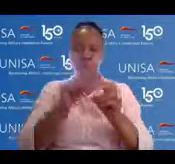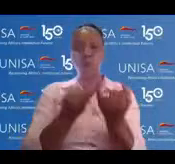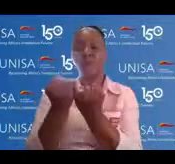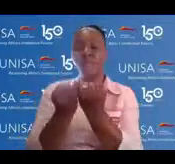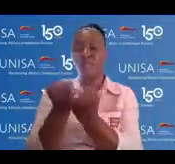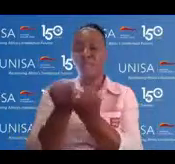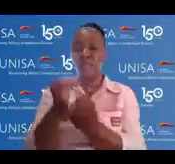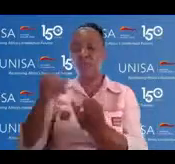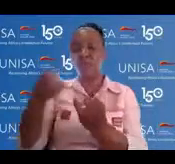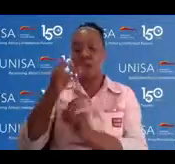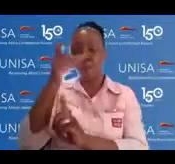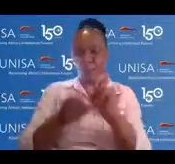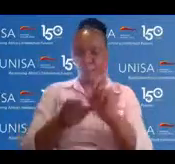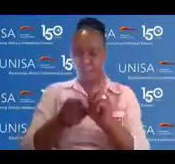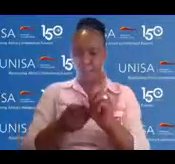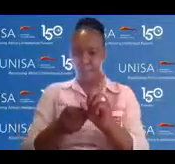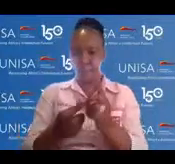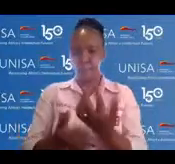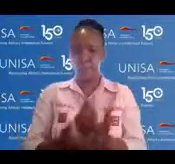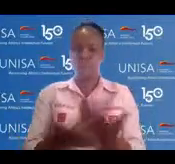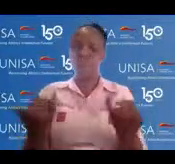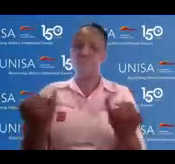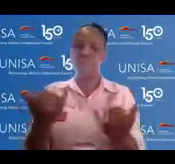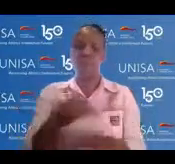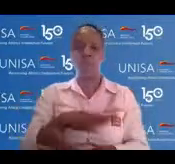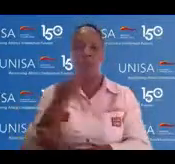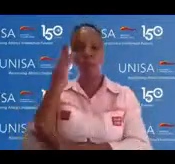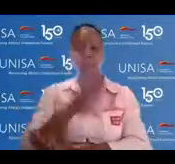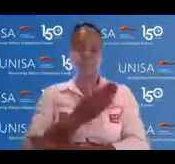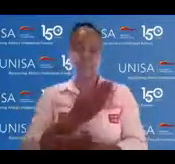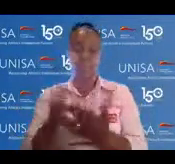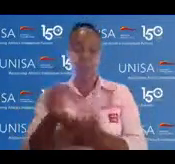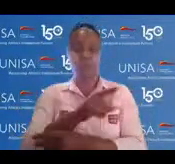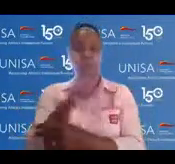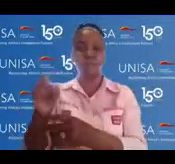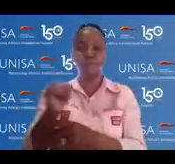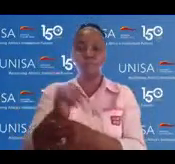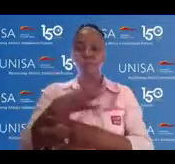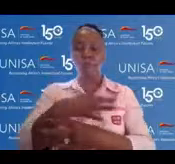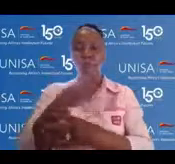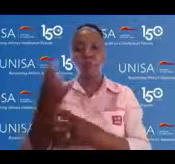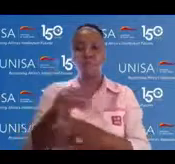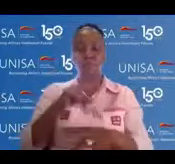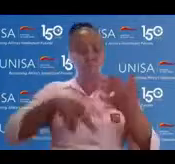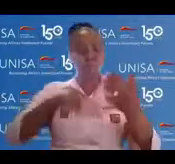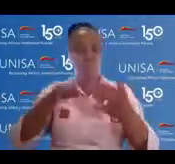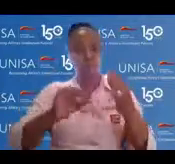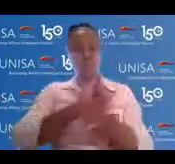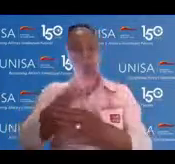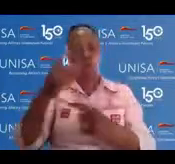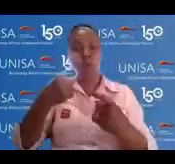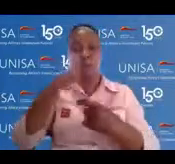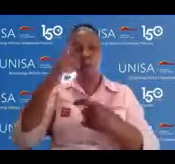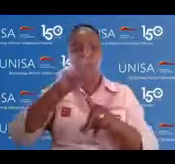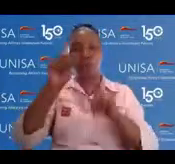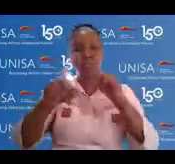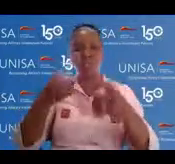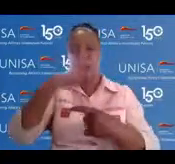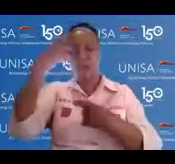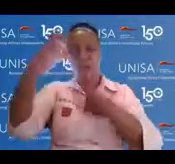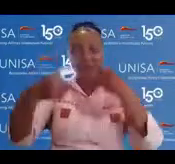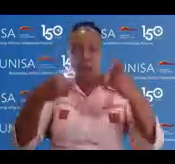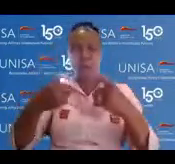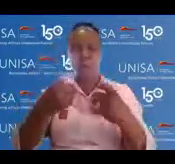else. Now, I know some of you like to read your questions out loud, or maybe you are concerned that a